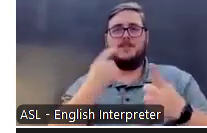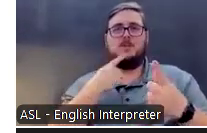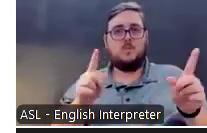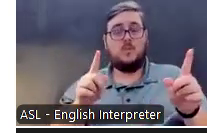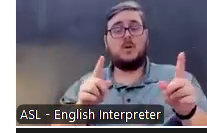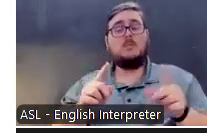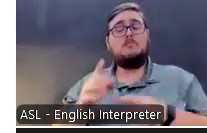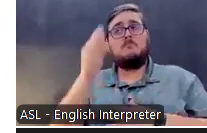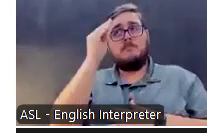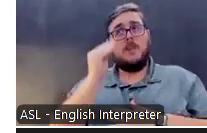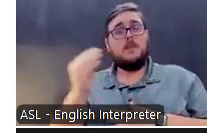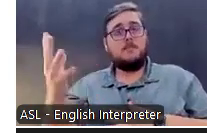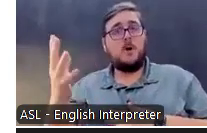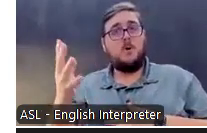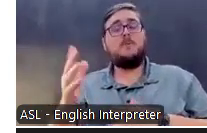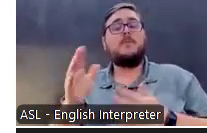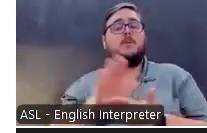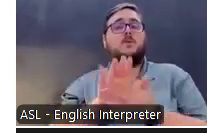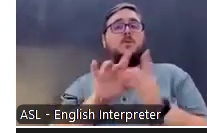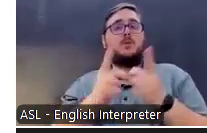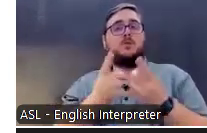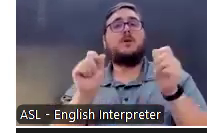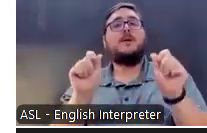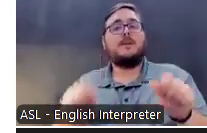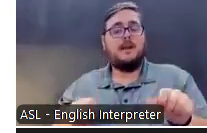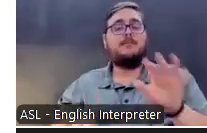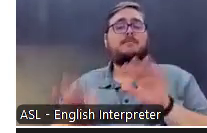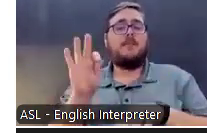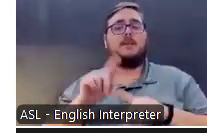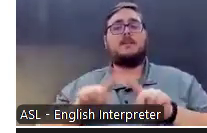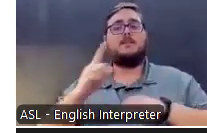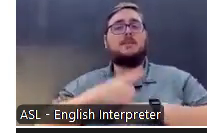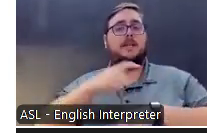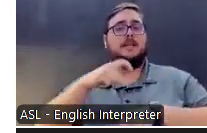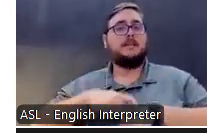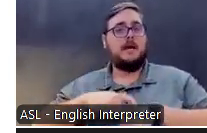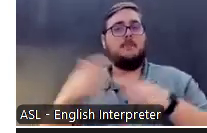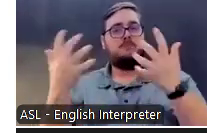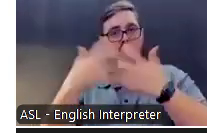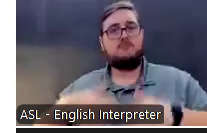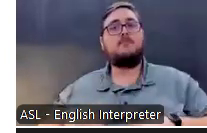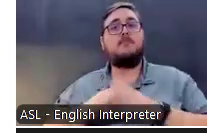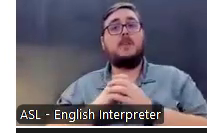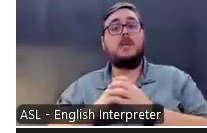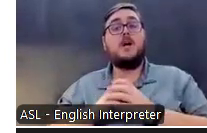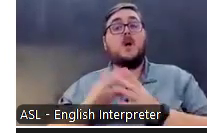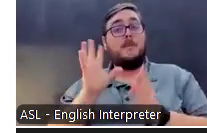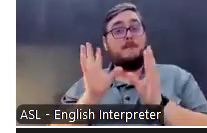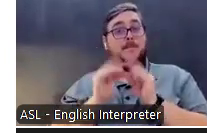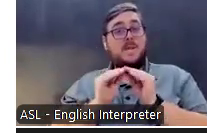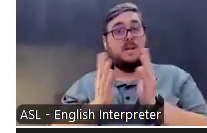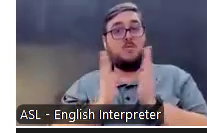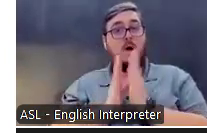work. Do not ignore meeting requests. This is your opportunity to participate,